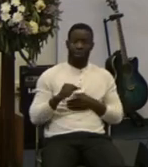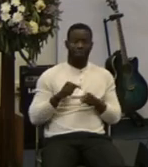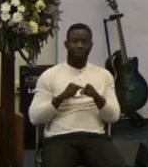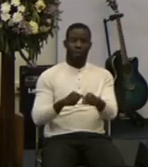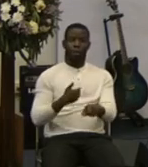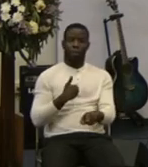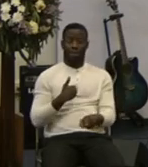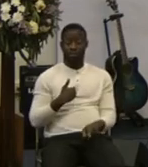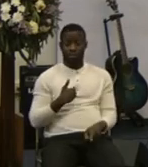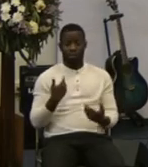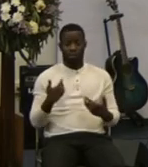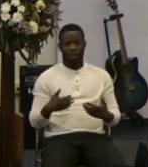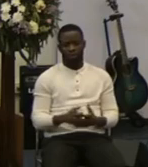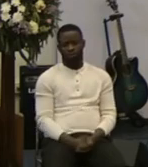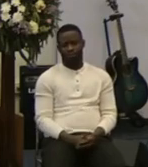me.